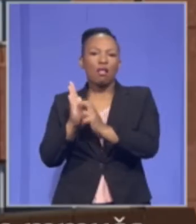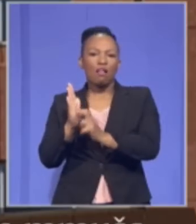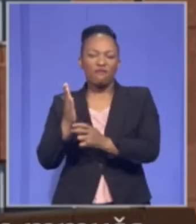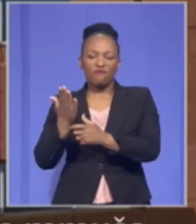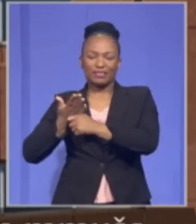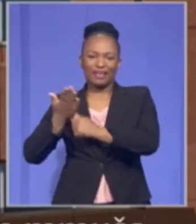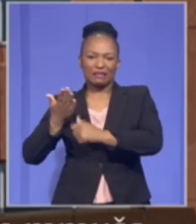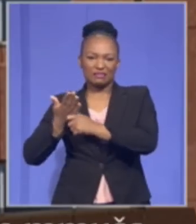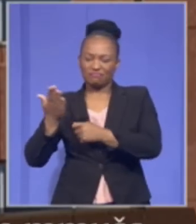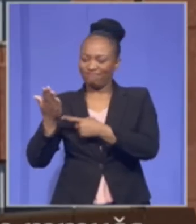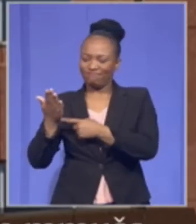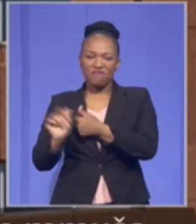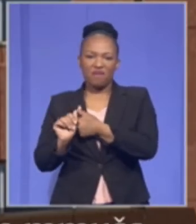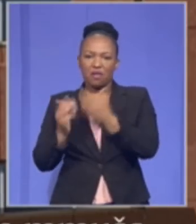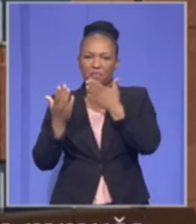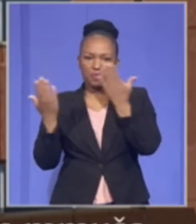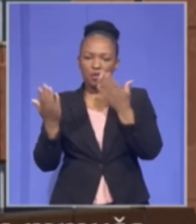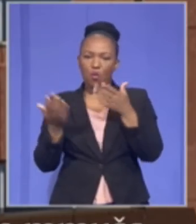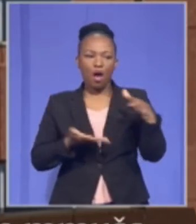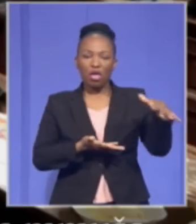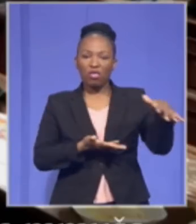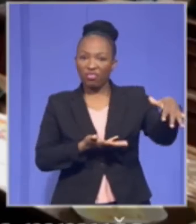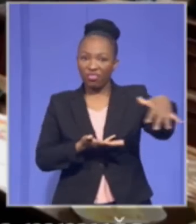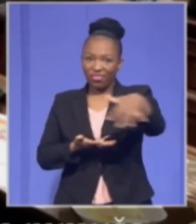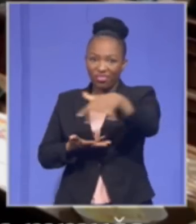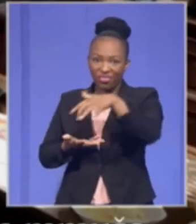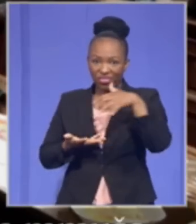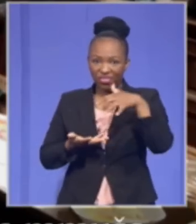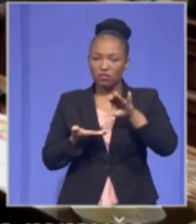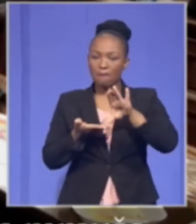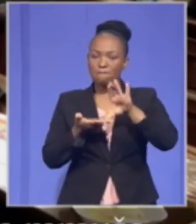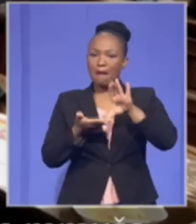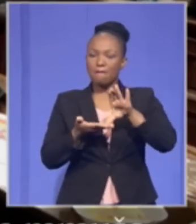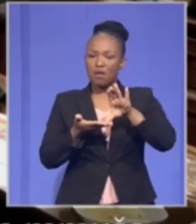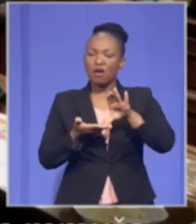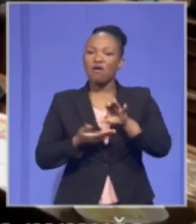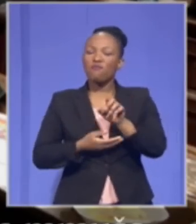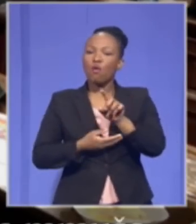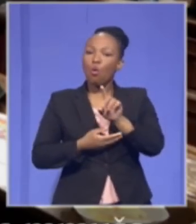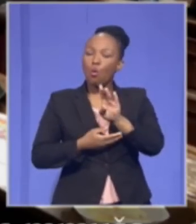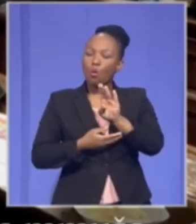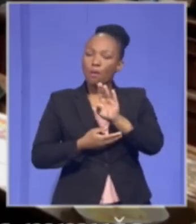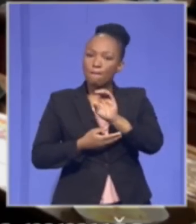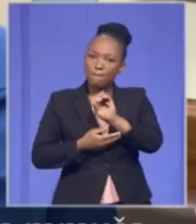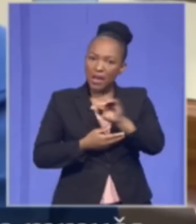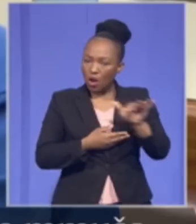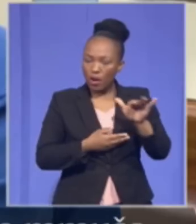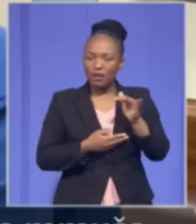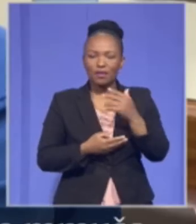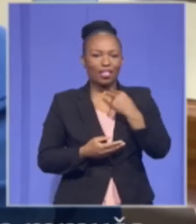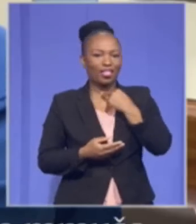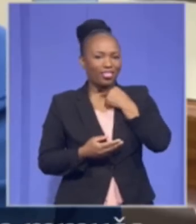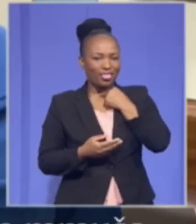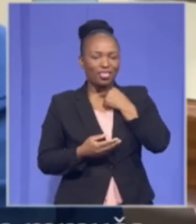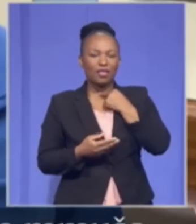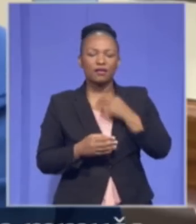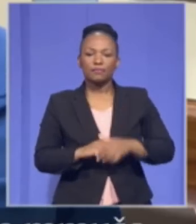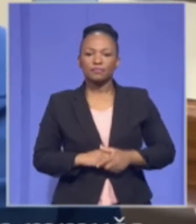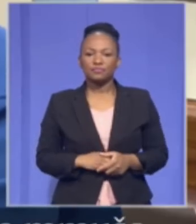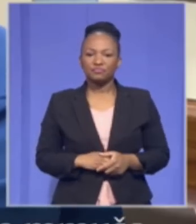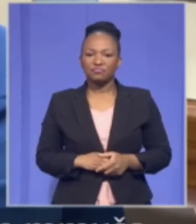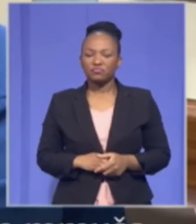se kgoboketšwe motšhelo wo o fetago diranta tše dibilione. We are finding a proliferation in